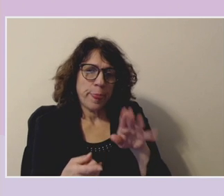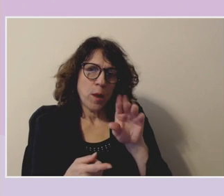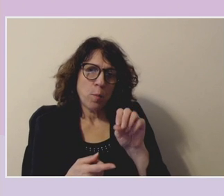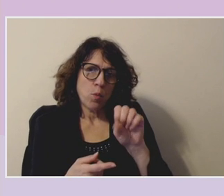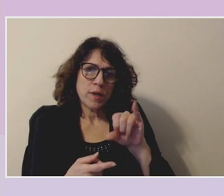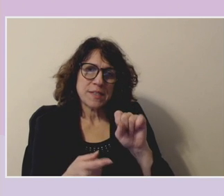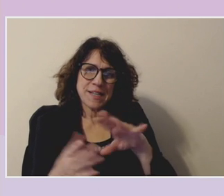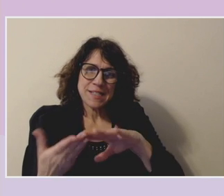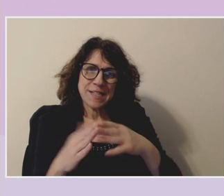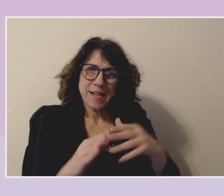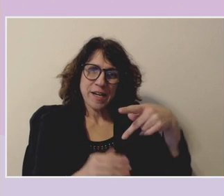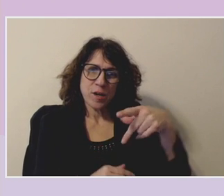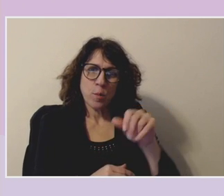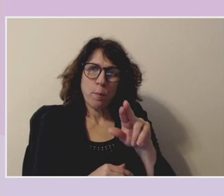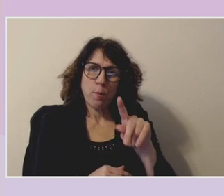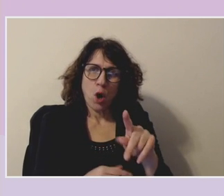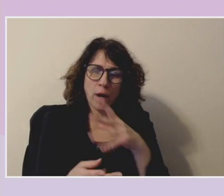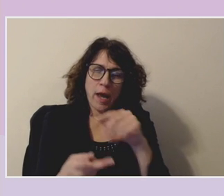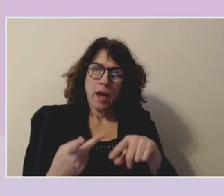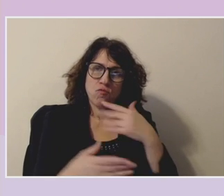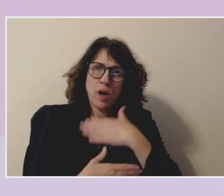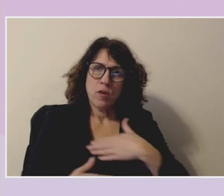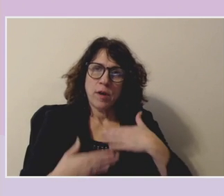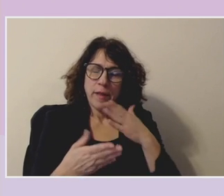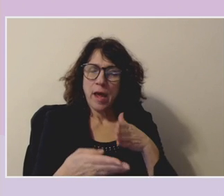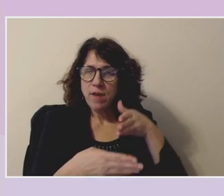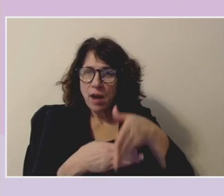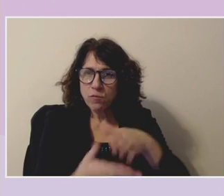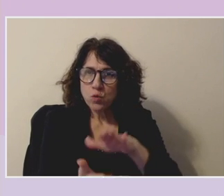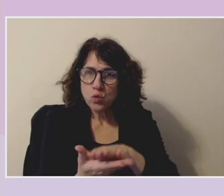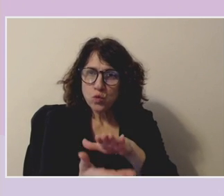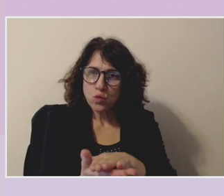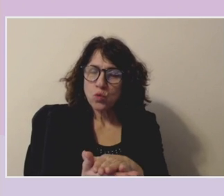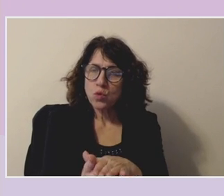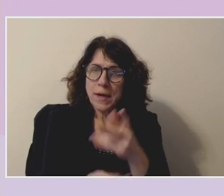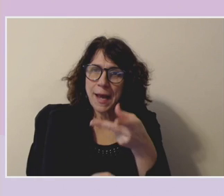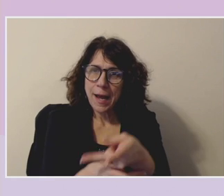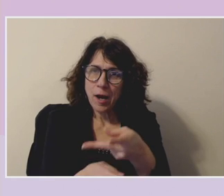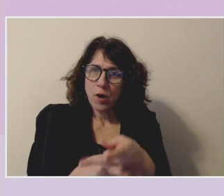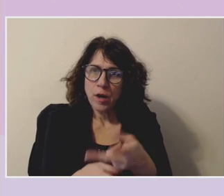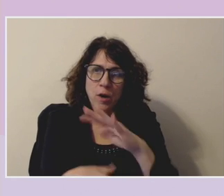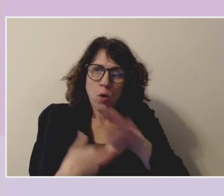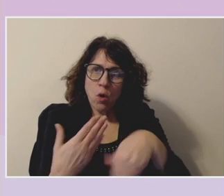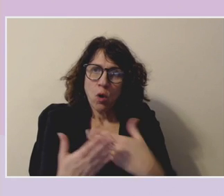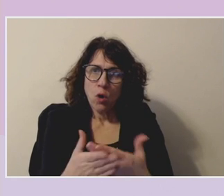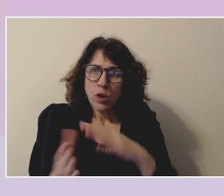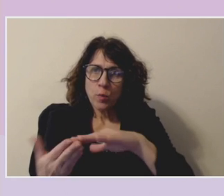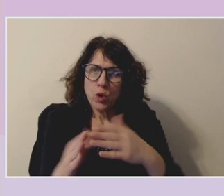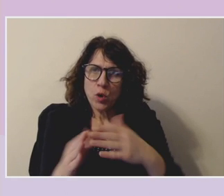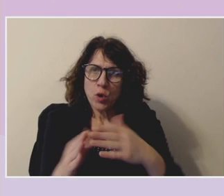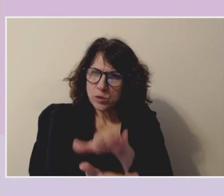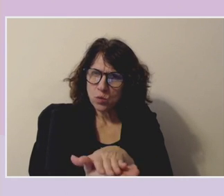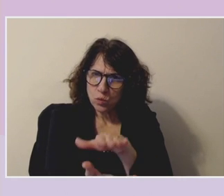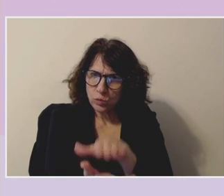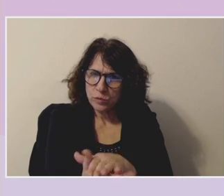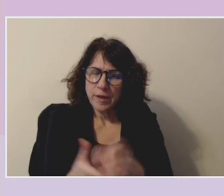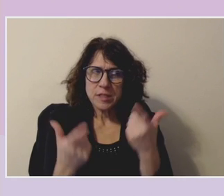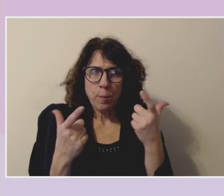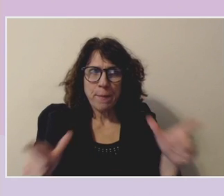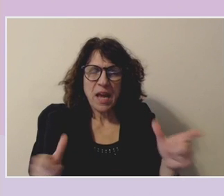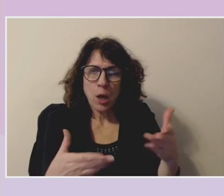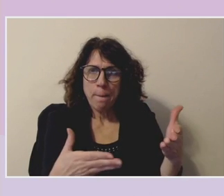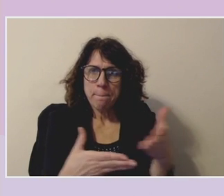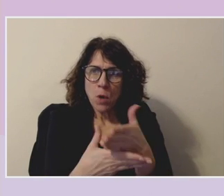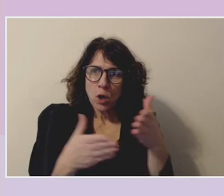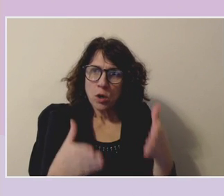they offer some for, but after school care at all of our community schools, which is a huge partner. So the foundation